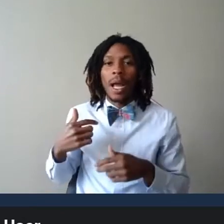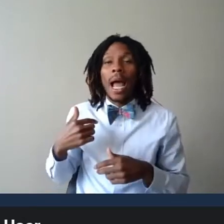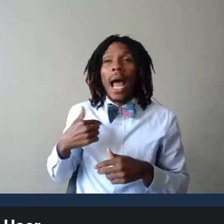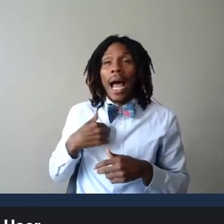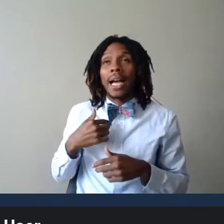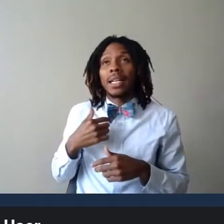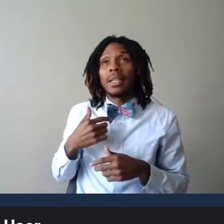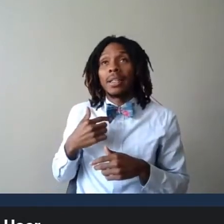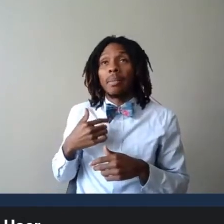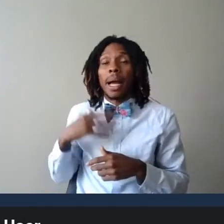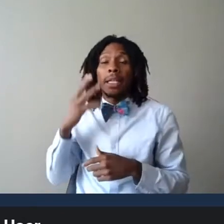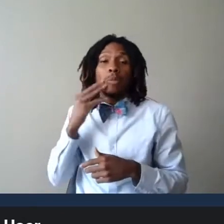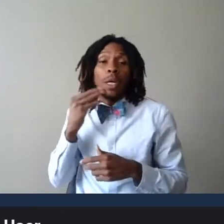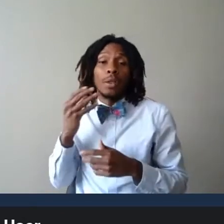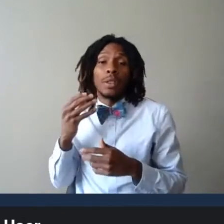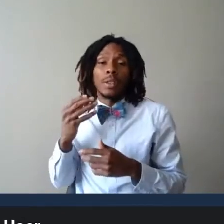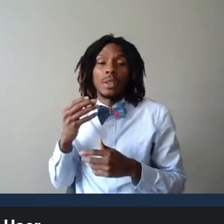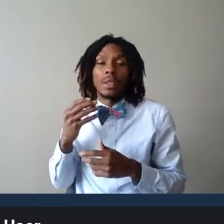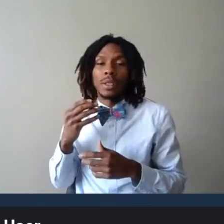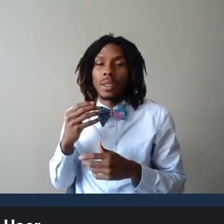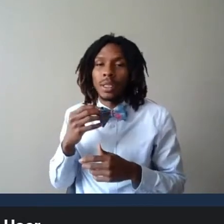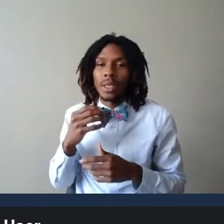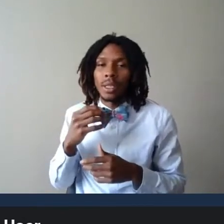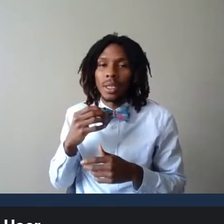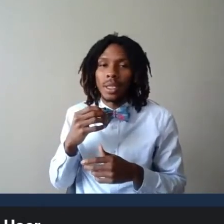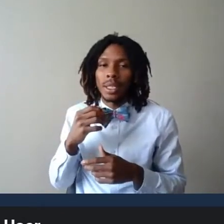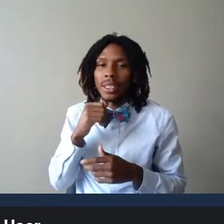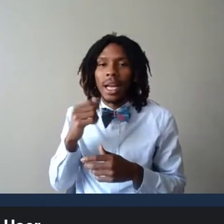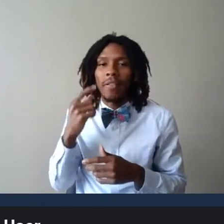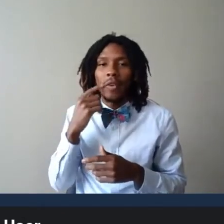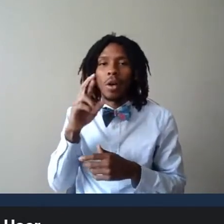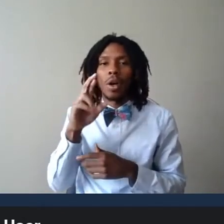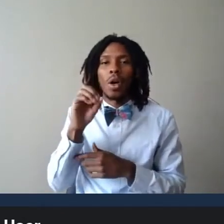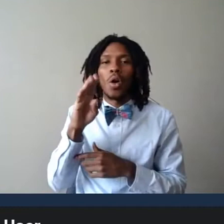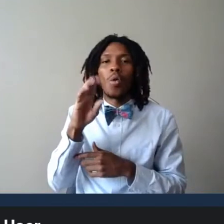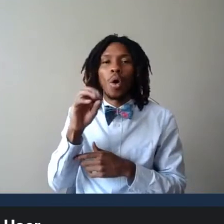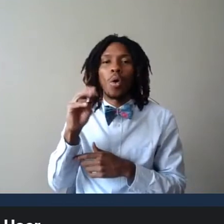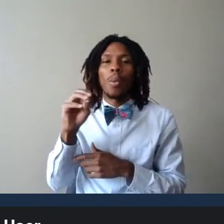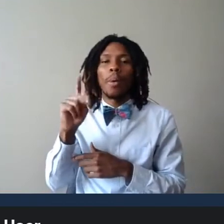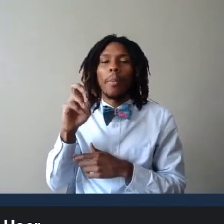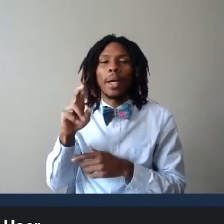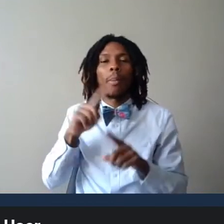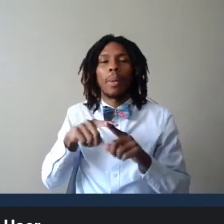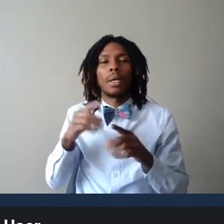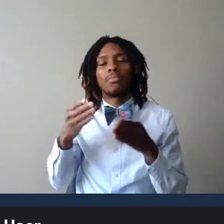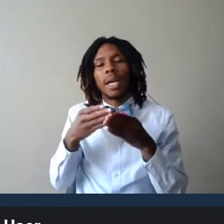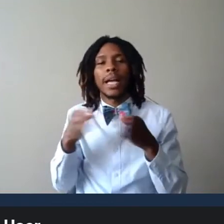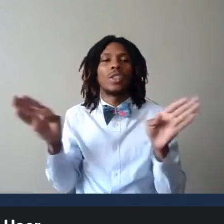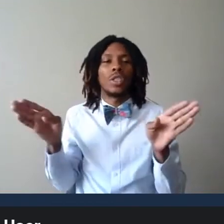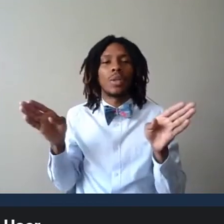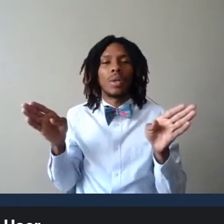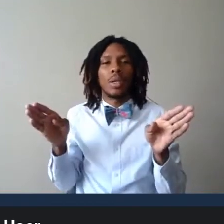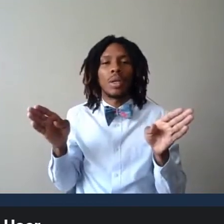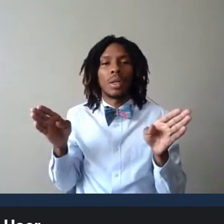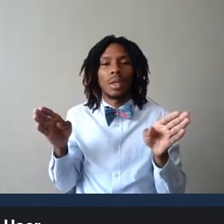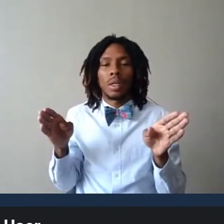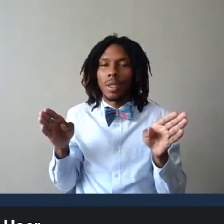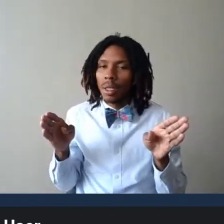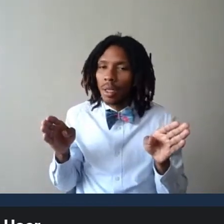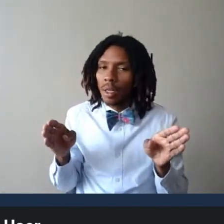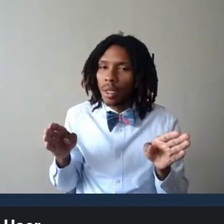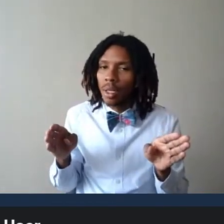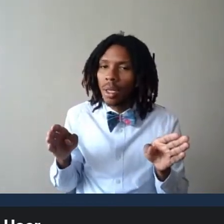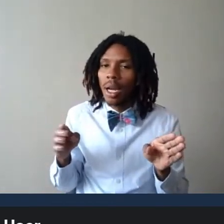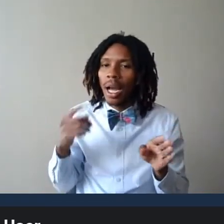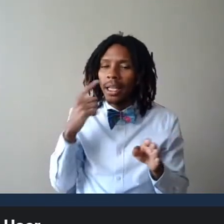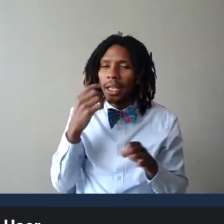example that, mind you, is not tied to AWS RoboMaker, but ties to simulation in general. The DARPA challenge, I believe, a